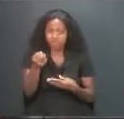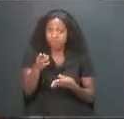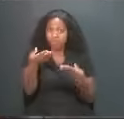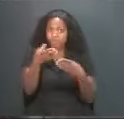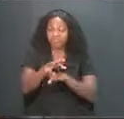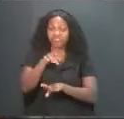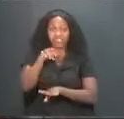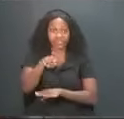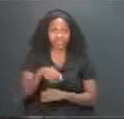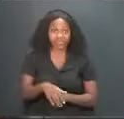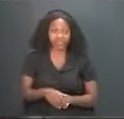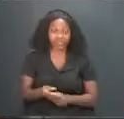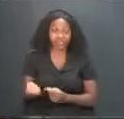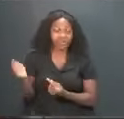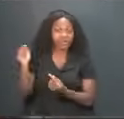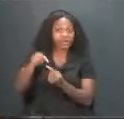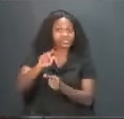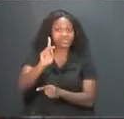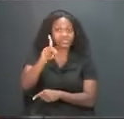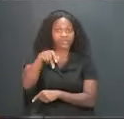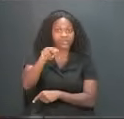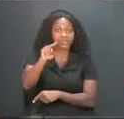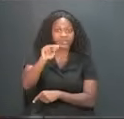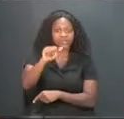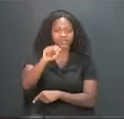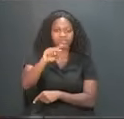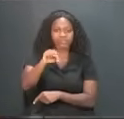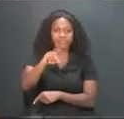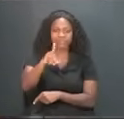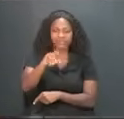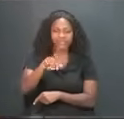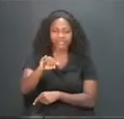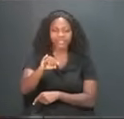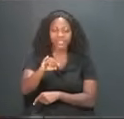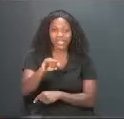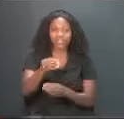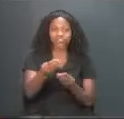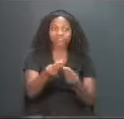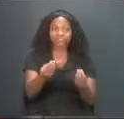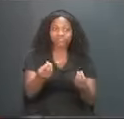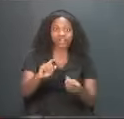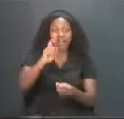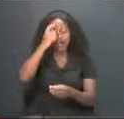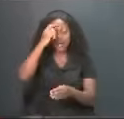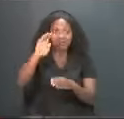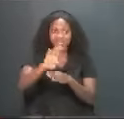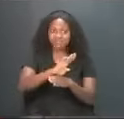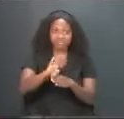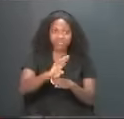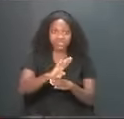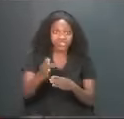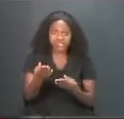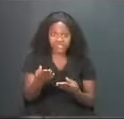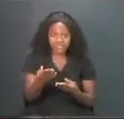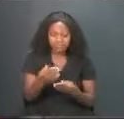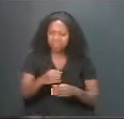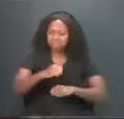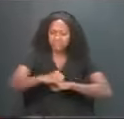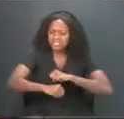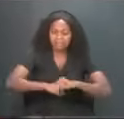until Pandai is resolved, government business will suffer. Get away. Get it